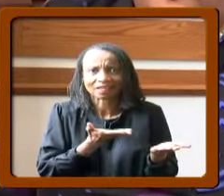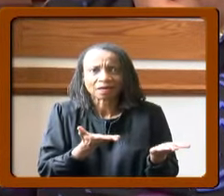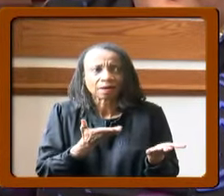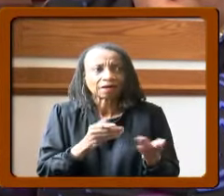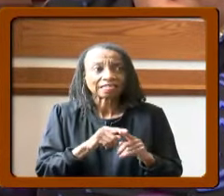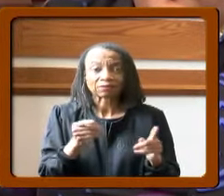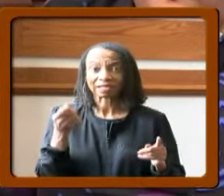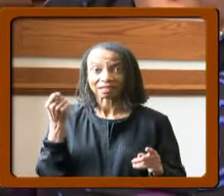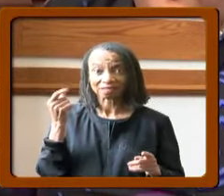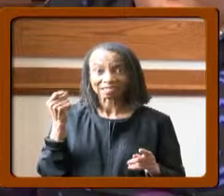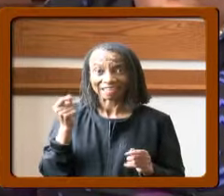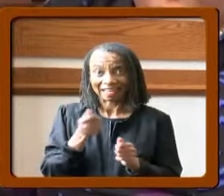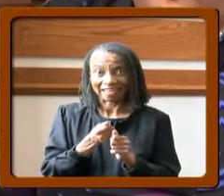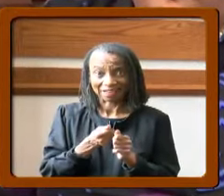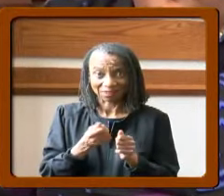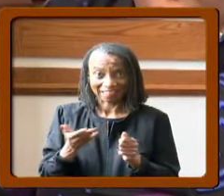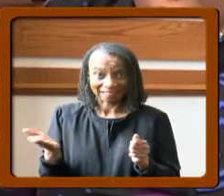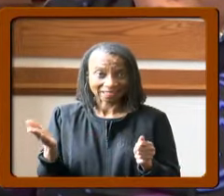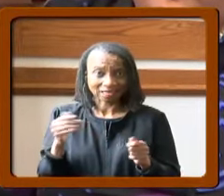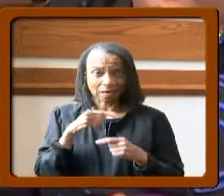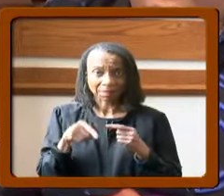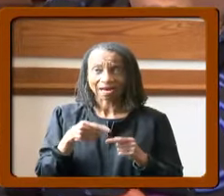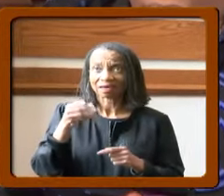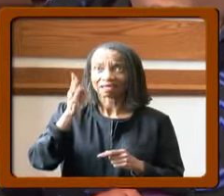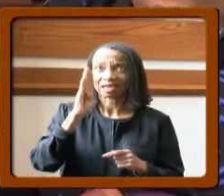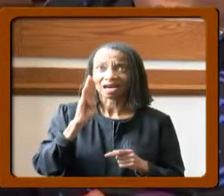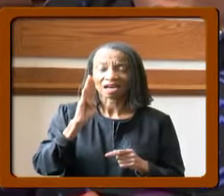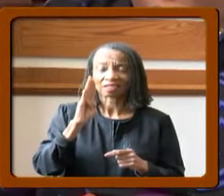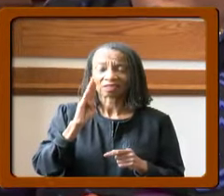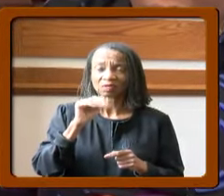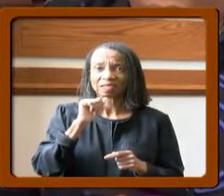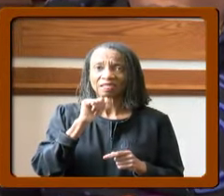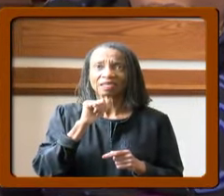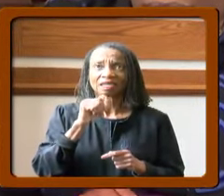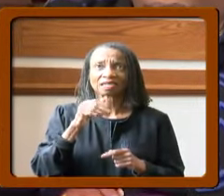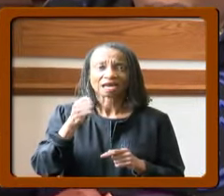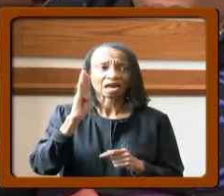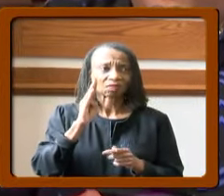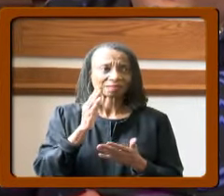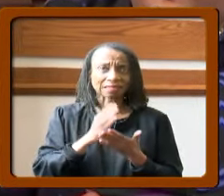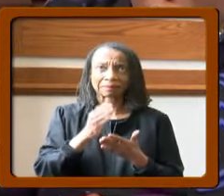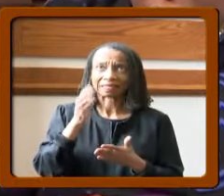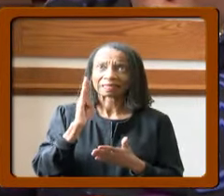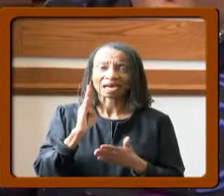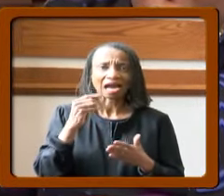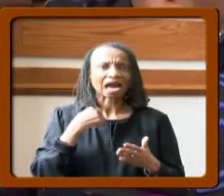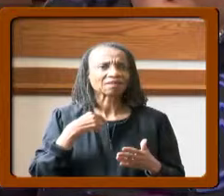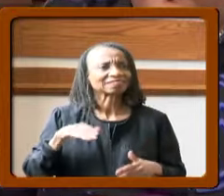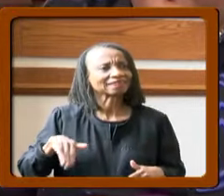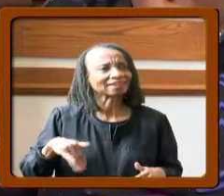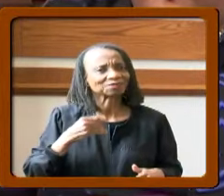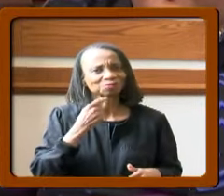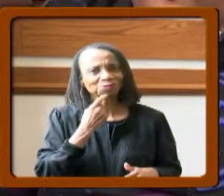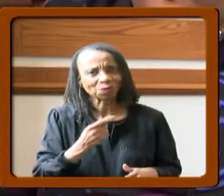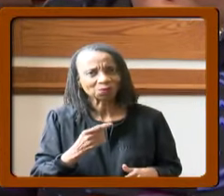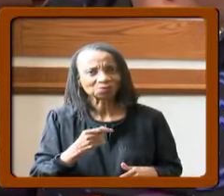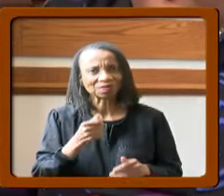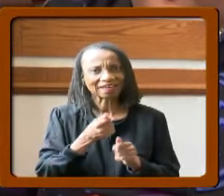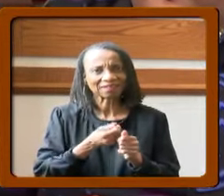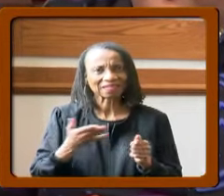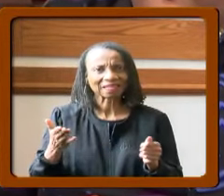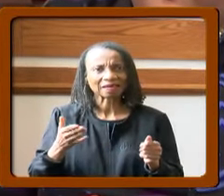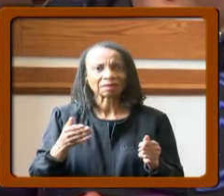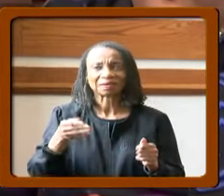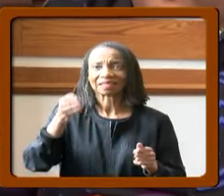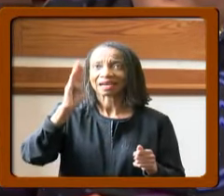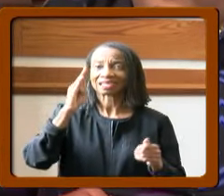If we understood everything about God, God would cease being God. I have not told you everything, but God